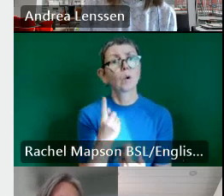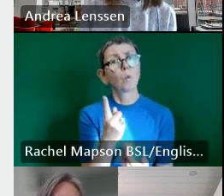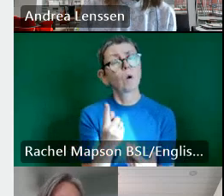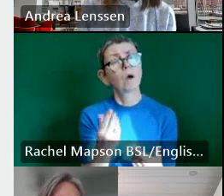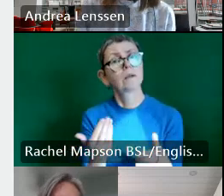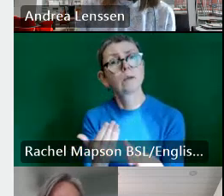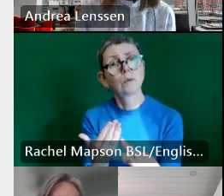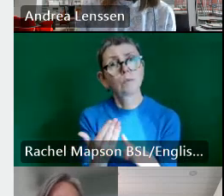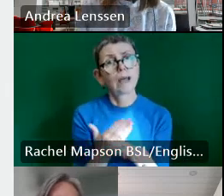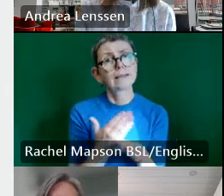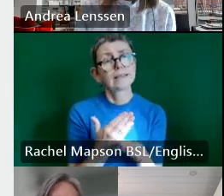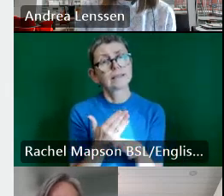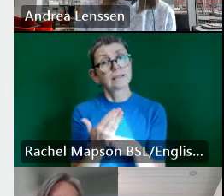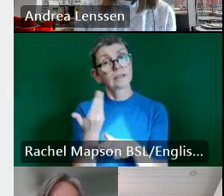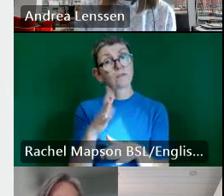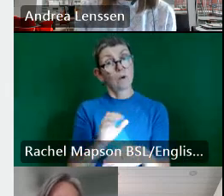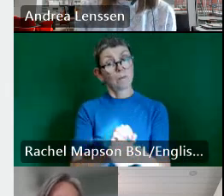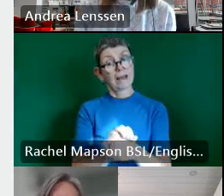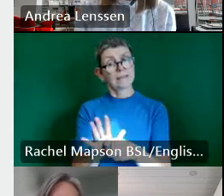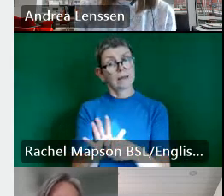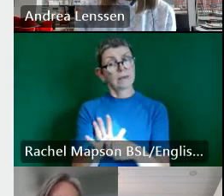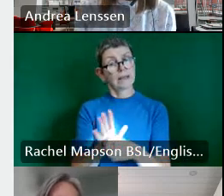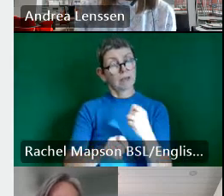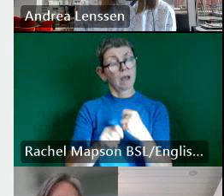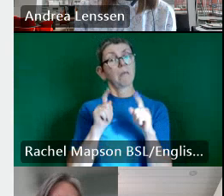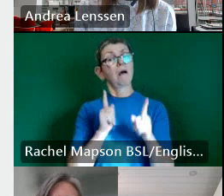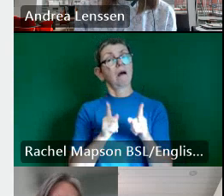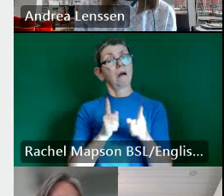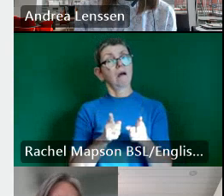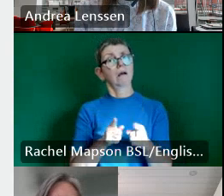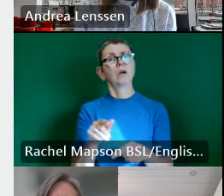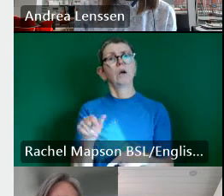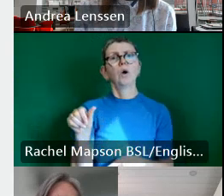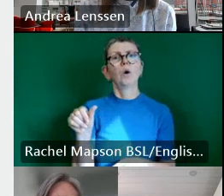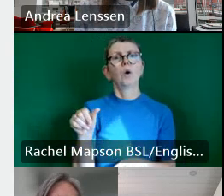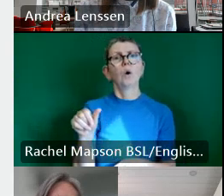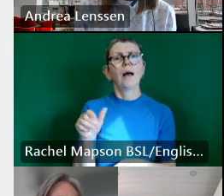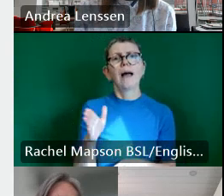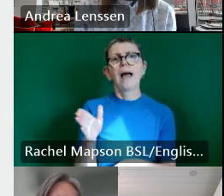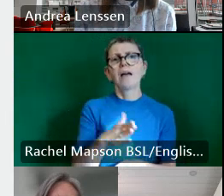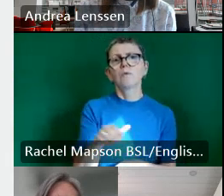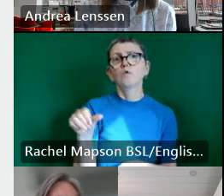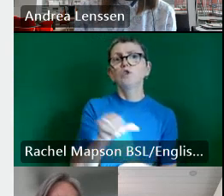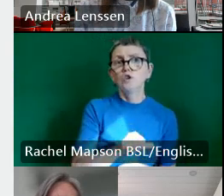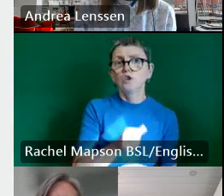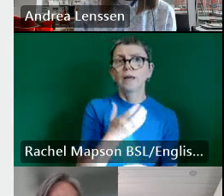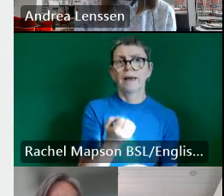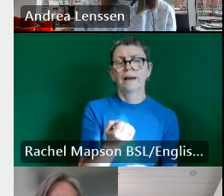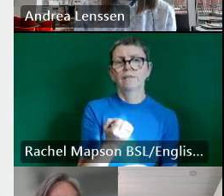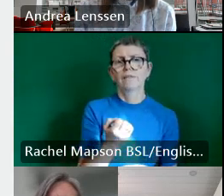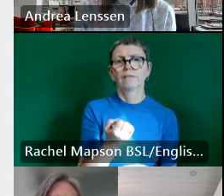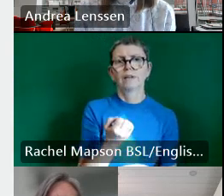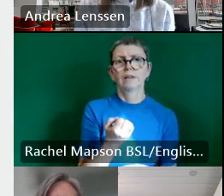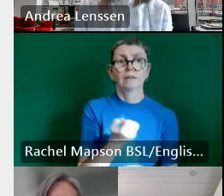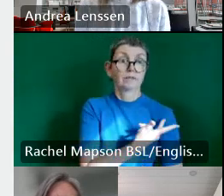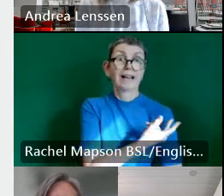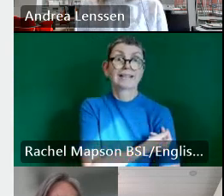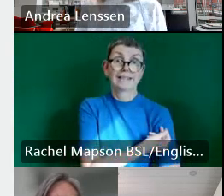of highlighted during the pandemic was that everyone was supposed to have access to the